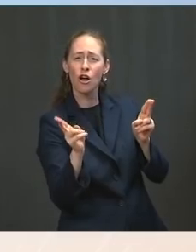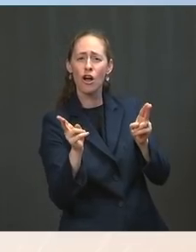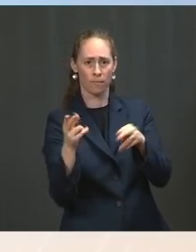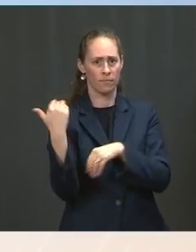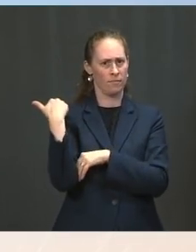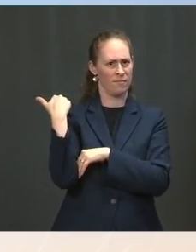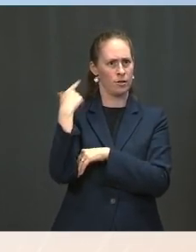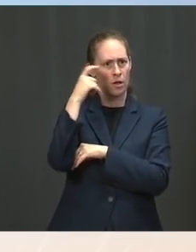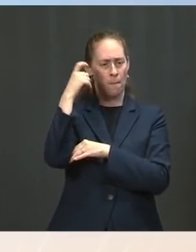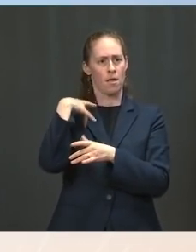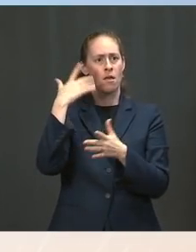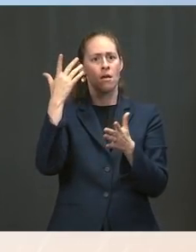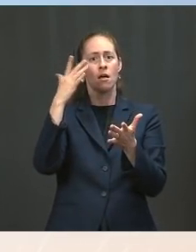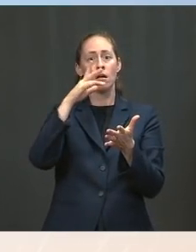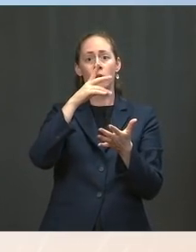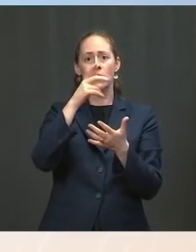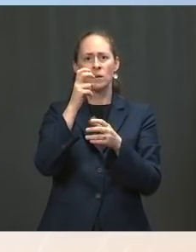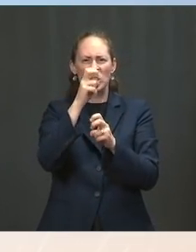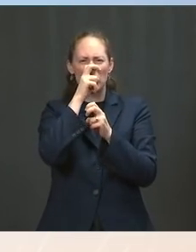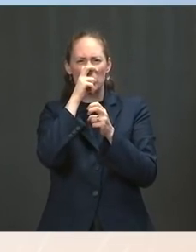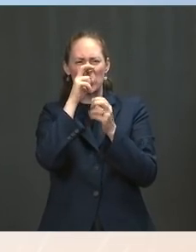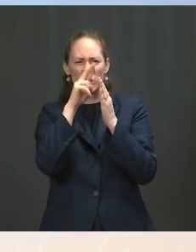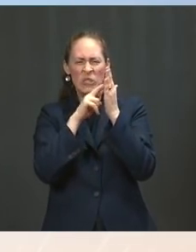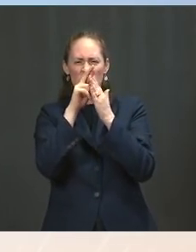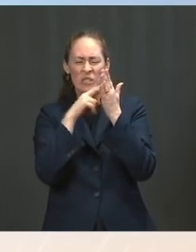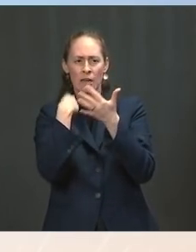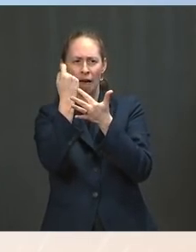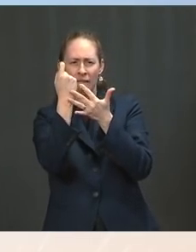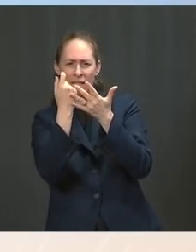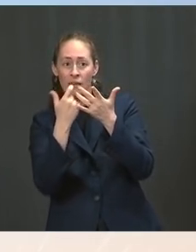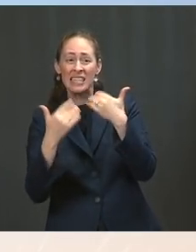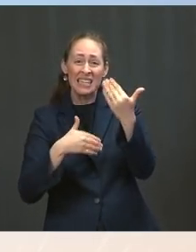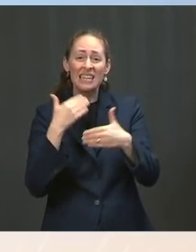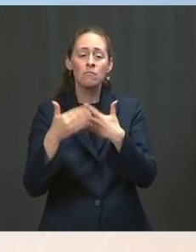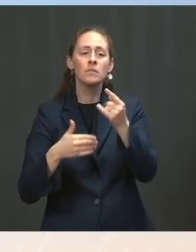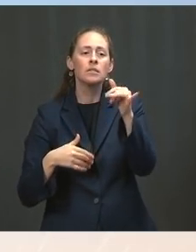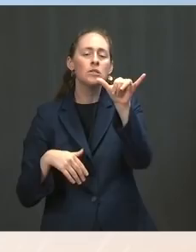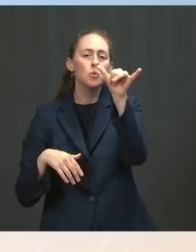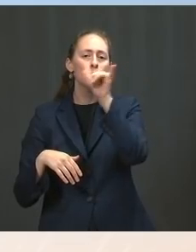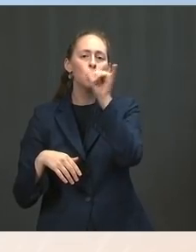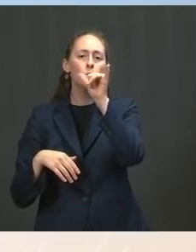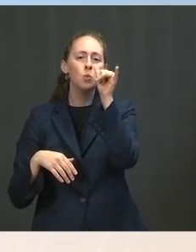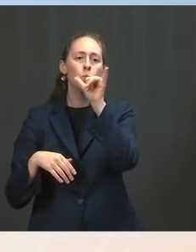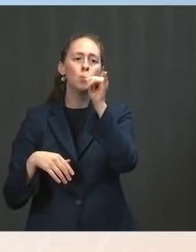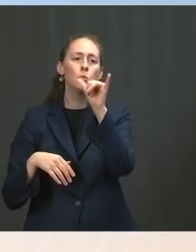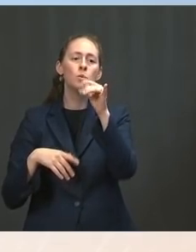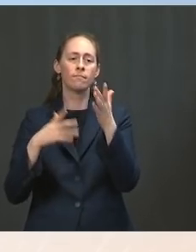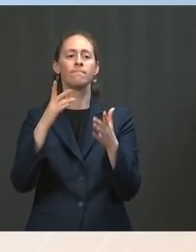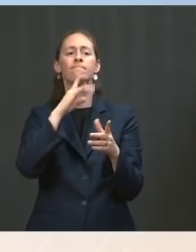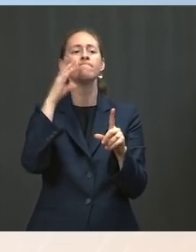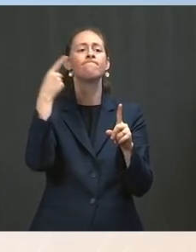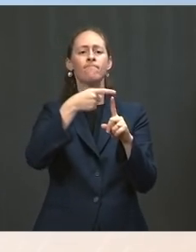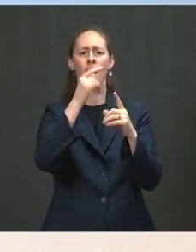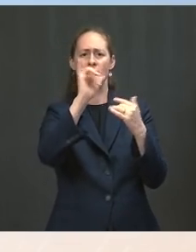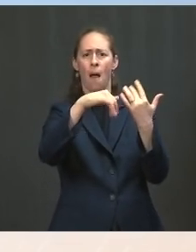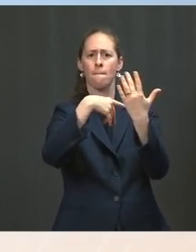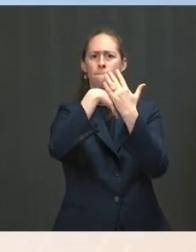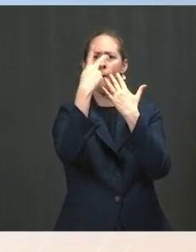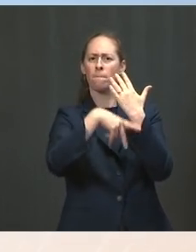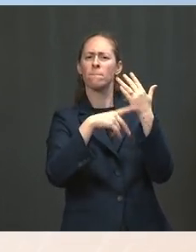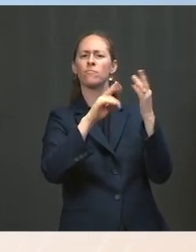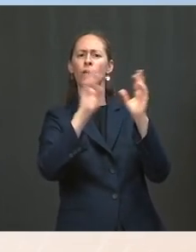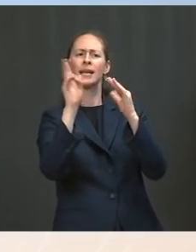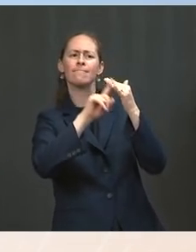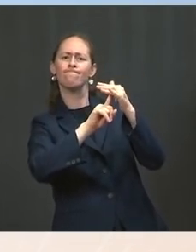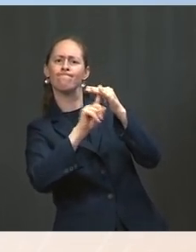requirements so we could move people forward. Even then, we put in place an evacuation operation using charter aircraft starting in July